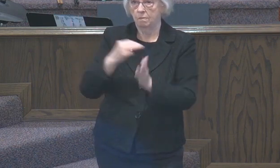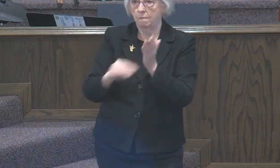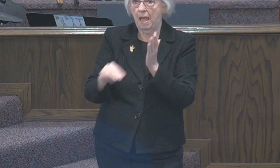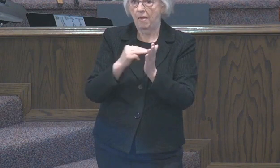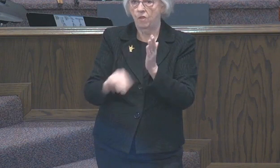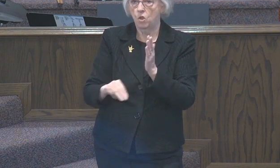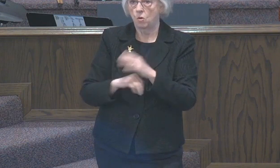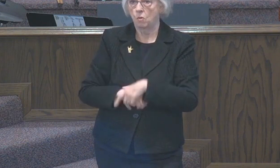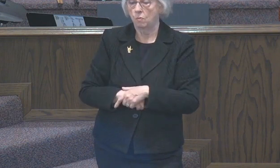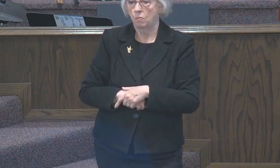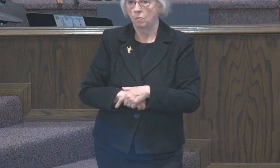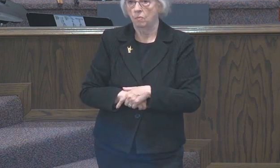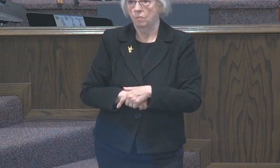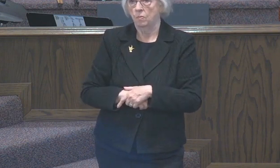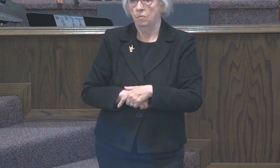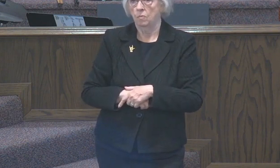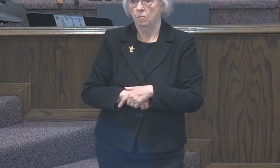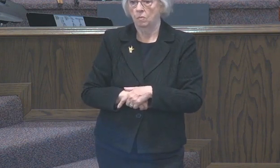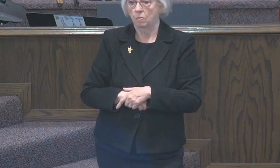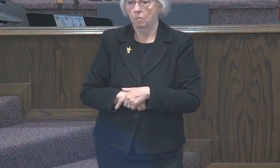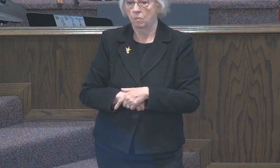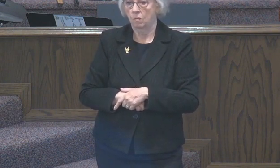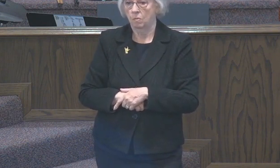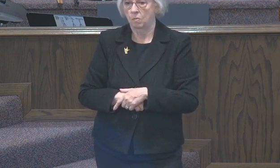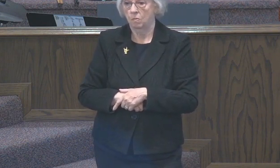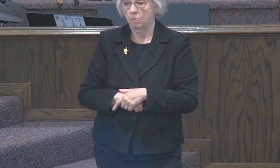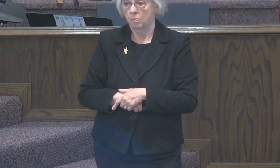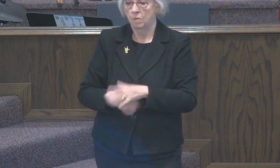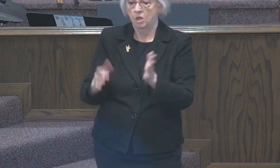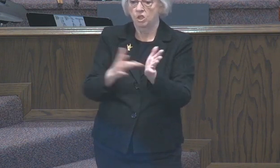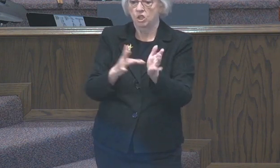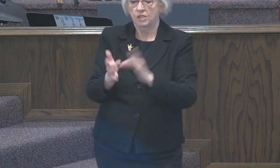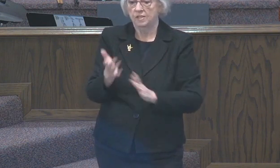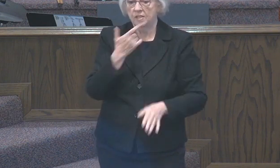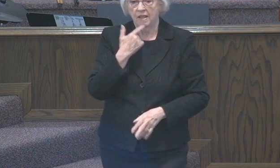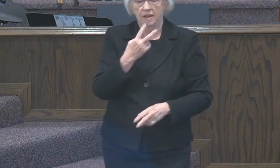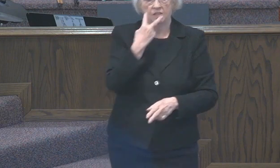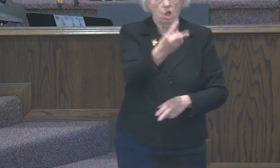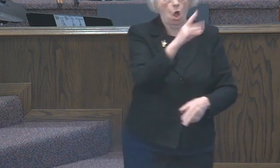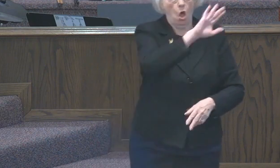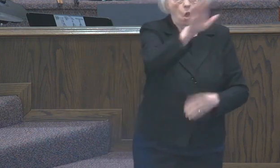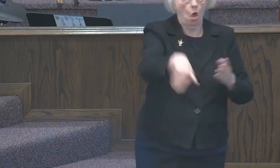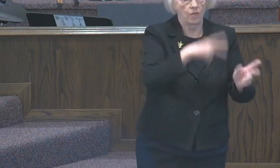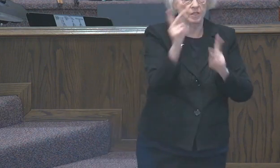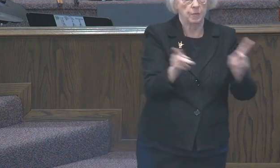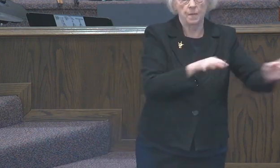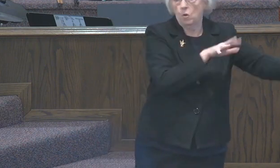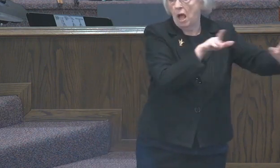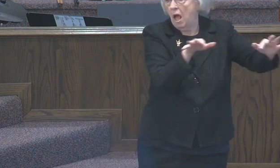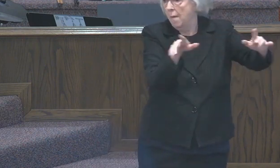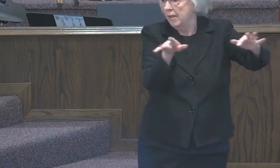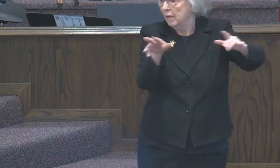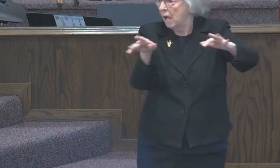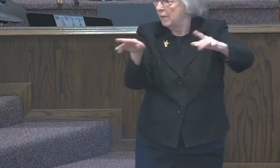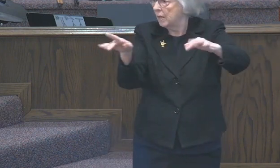of chapter 5, in verse 1 of chapter 5, seeing the multitudes, he went up on a mountain, and he went and was, and he was, when he was